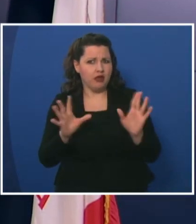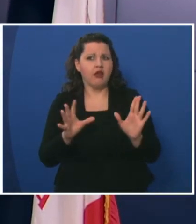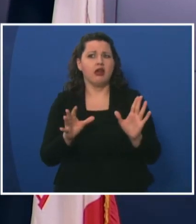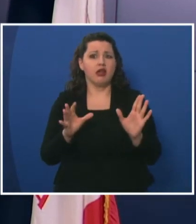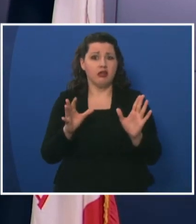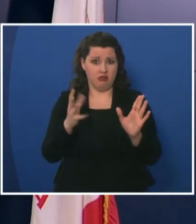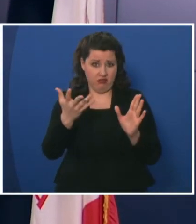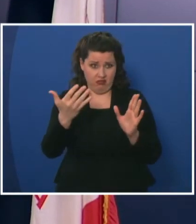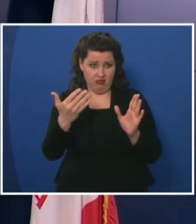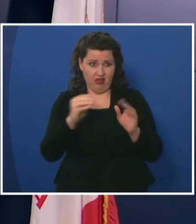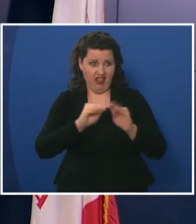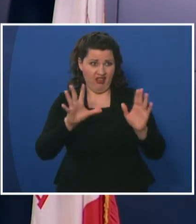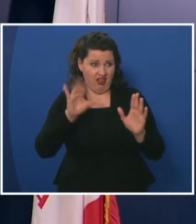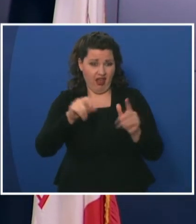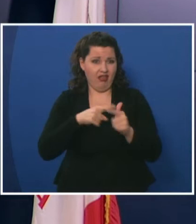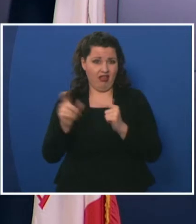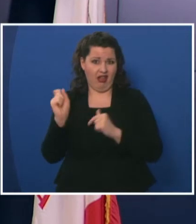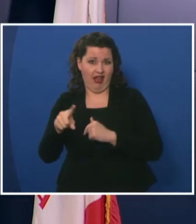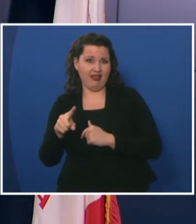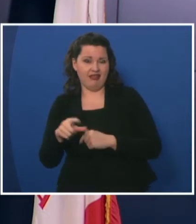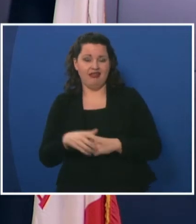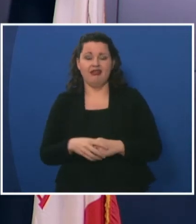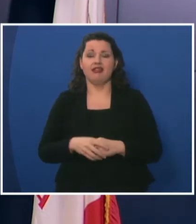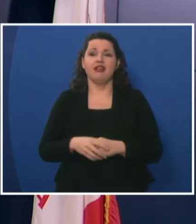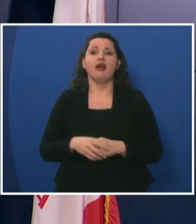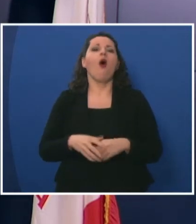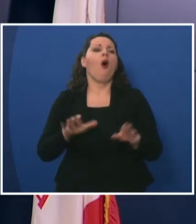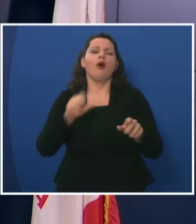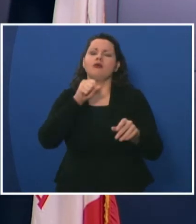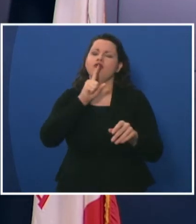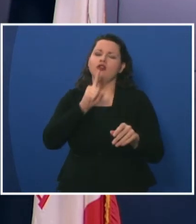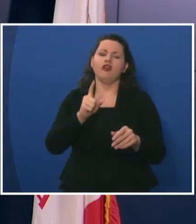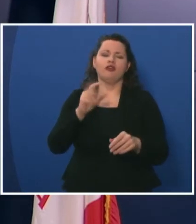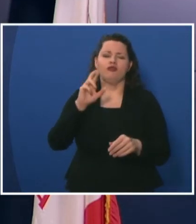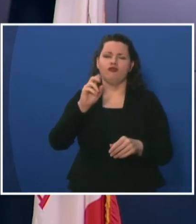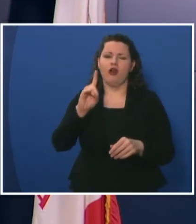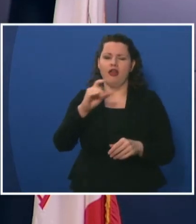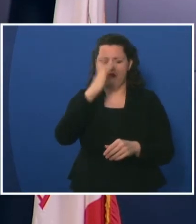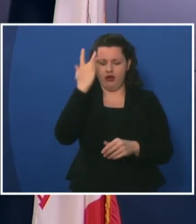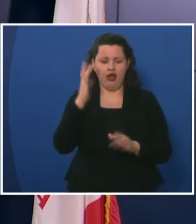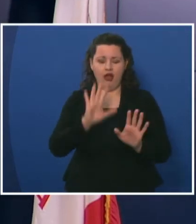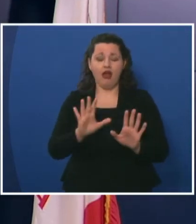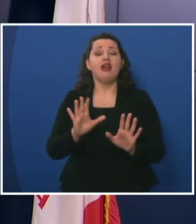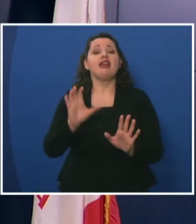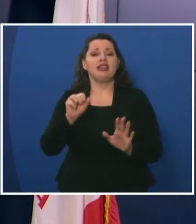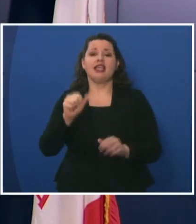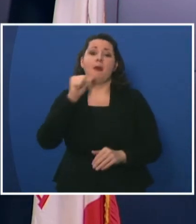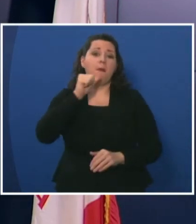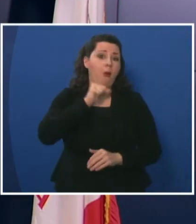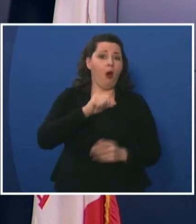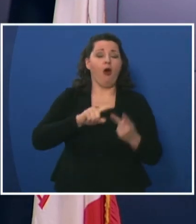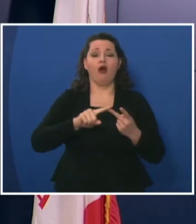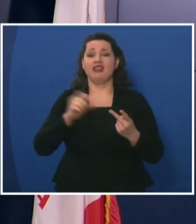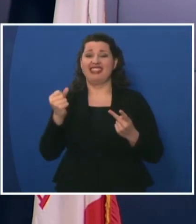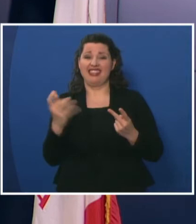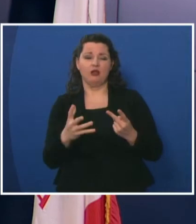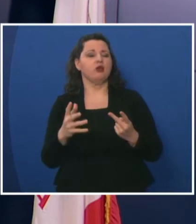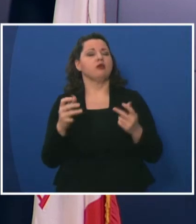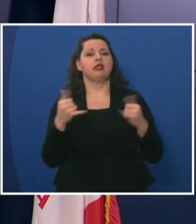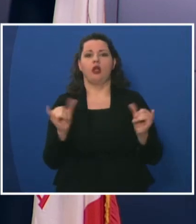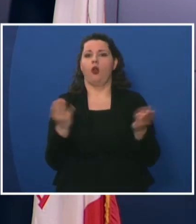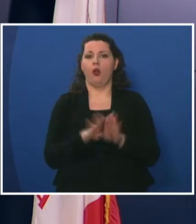if you want to do that, then I'll ask sure. The next part. Yeah, so, and I'm sorry, Rod, I forgot to address that. They will remain closed. So, as I said,